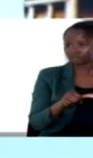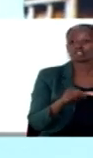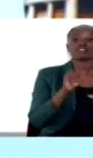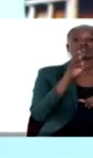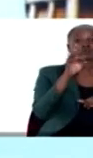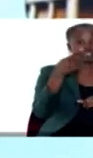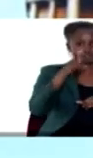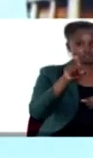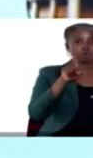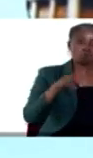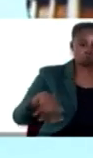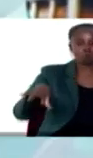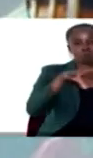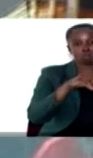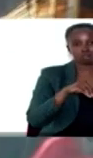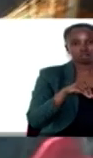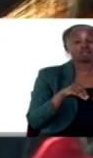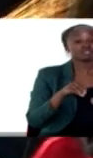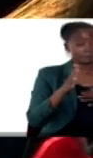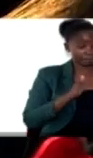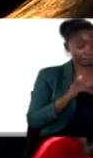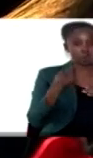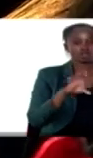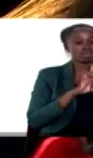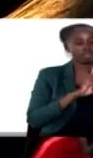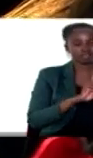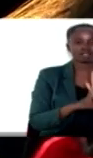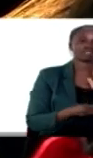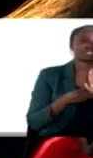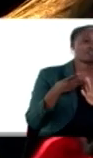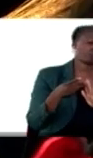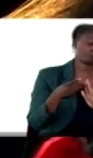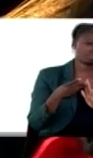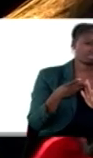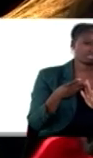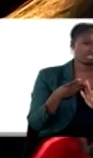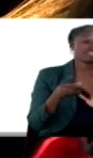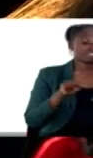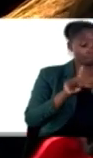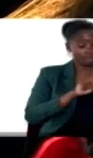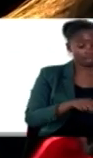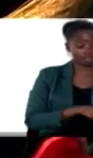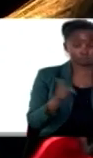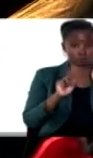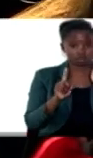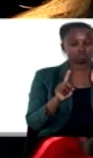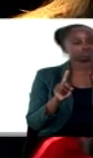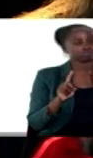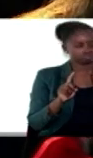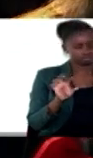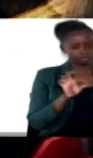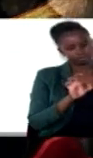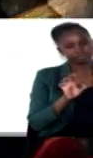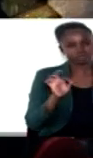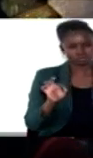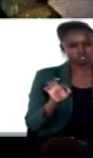all, building a capable, ethical, and developmental state, and lastly, consciously being part